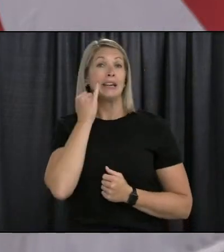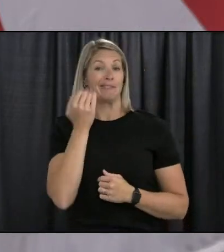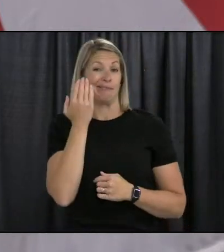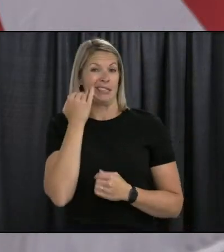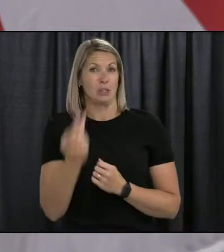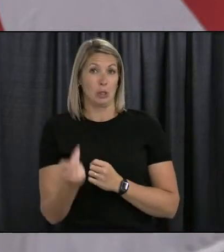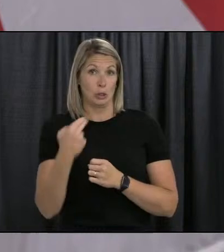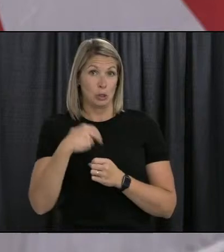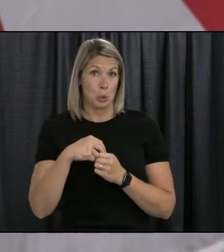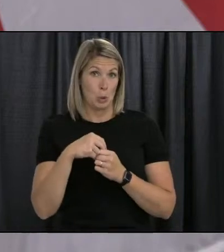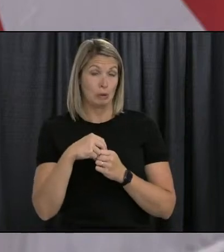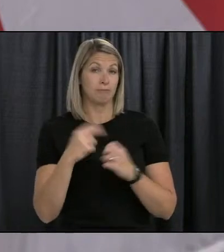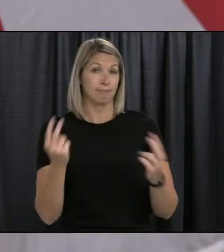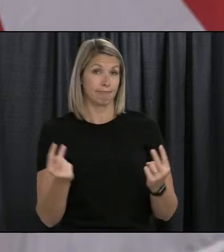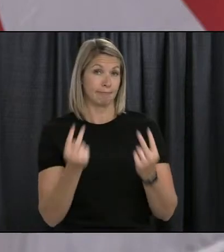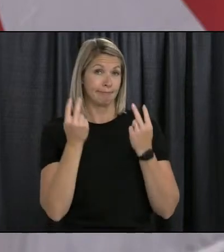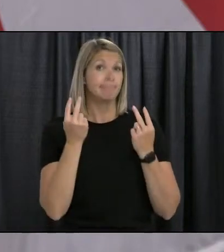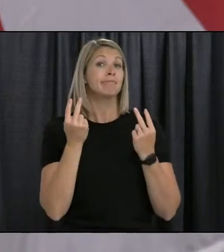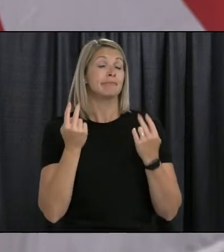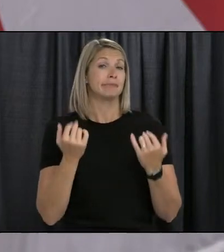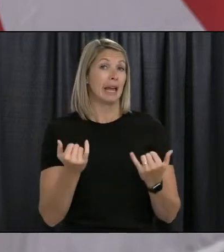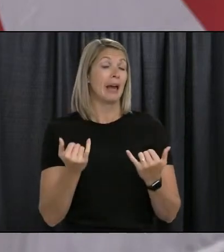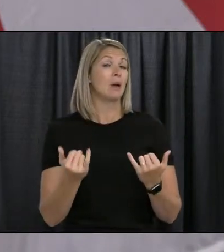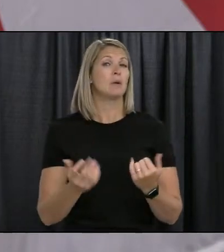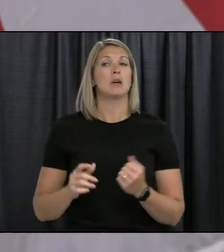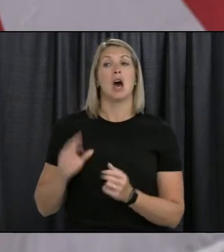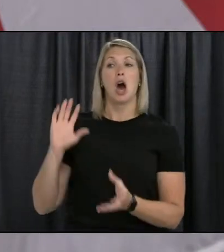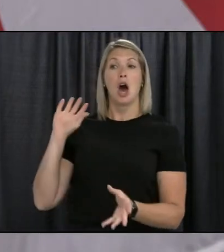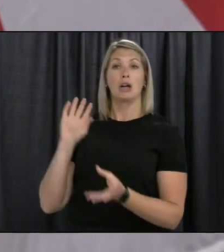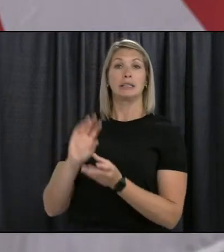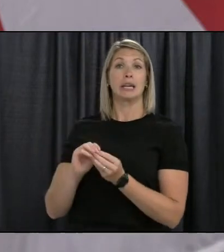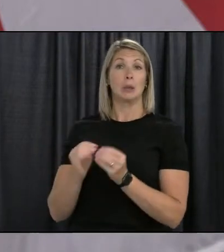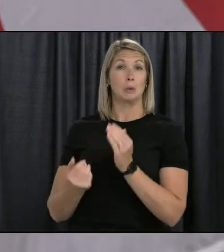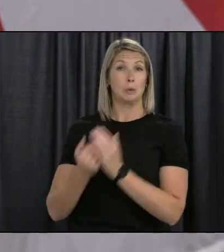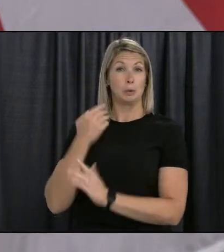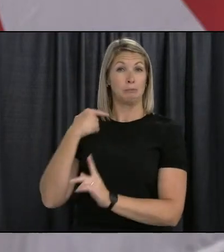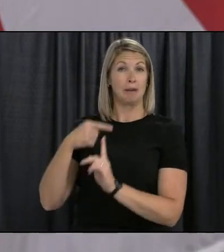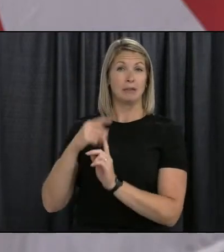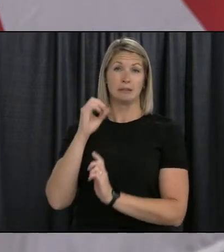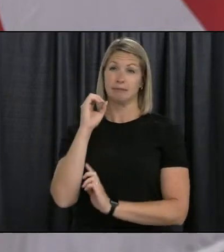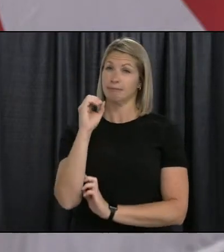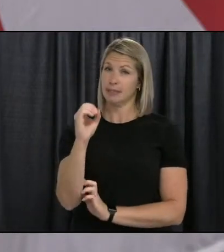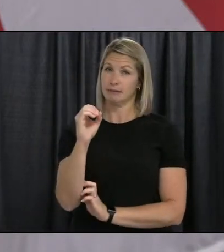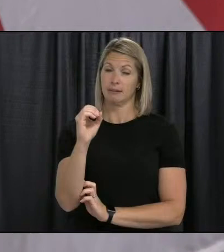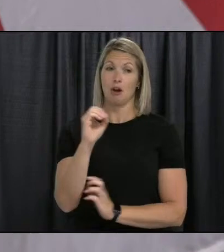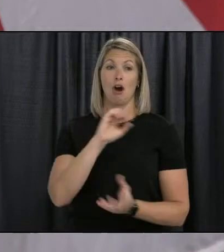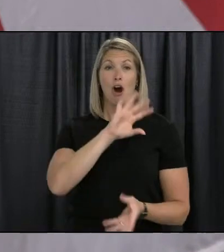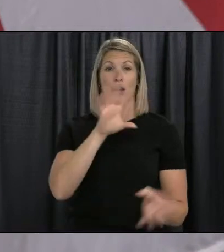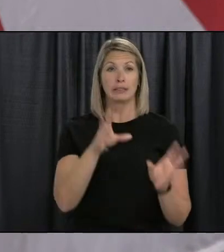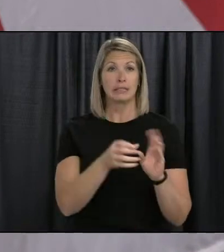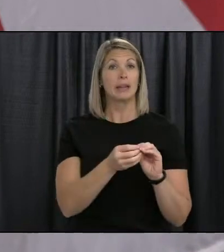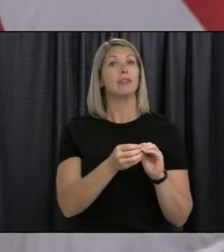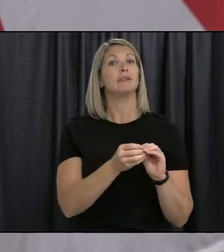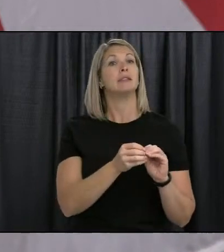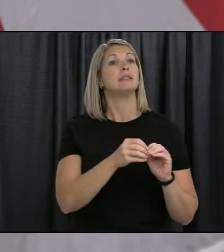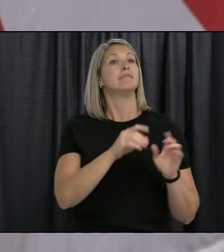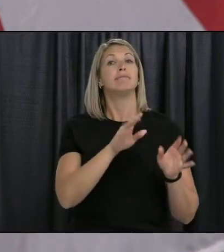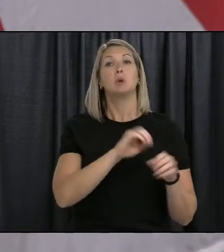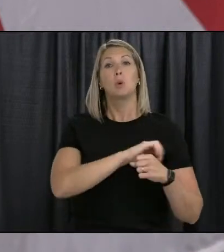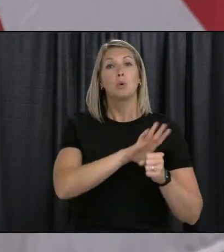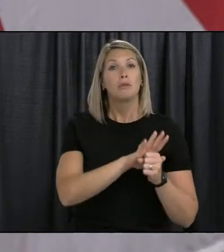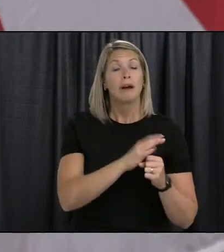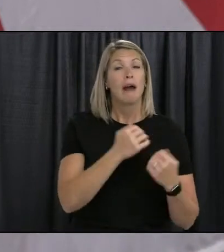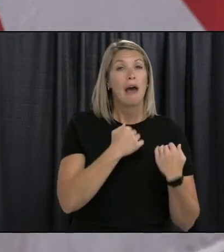since yesterday's media advisory. The total number of cases in the province is 272. Thank you again for your